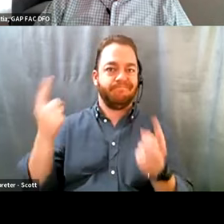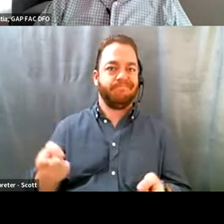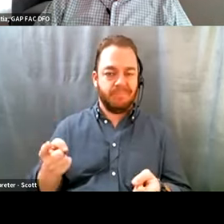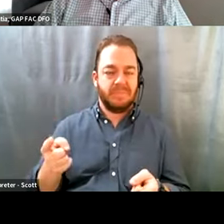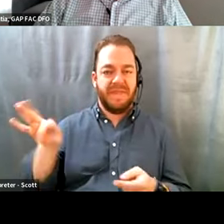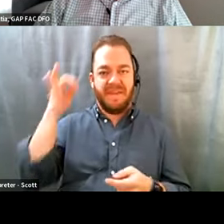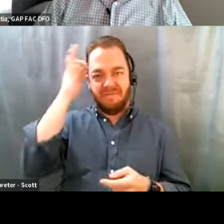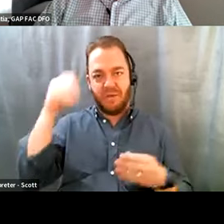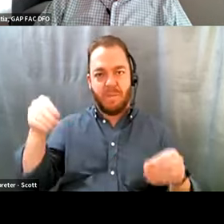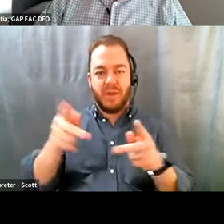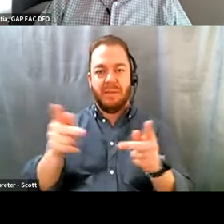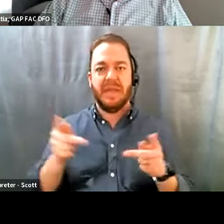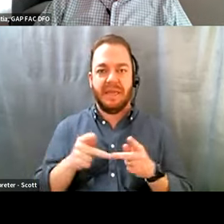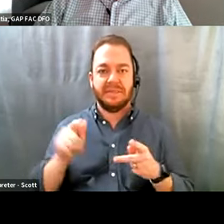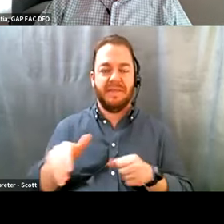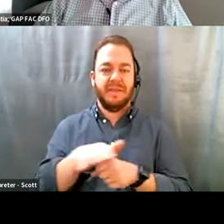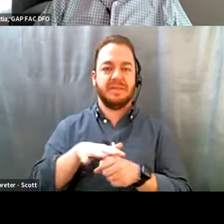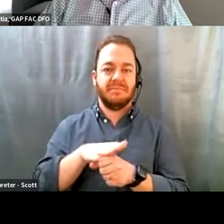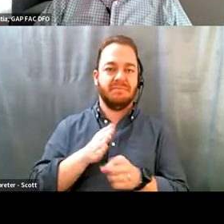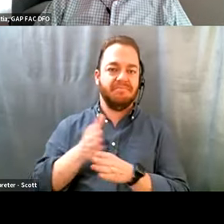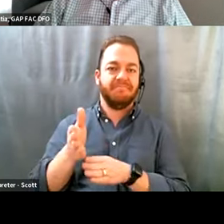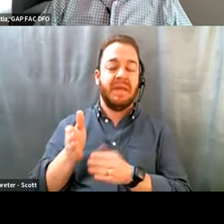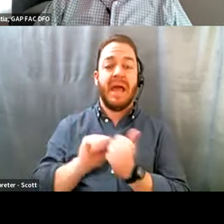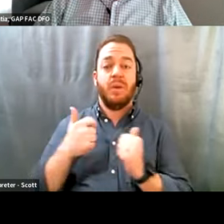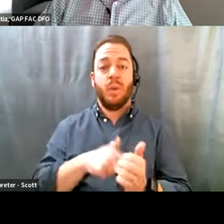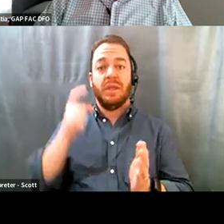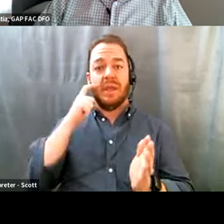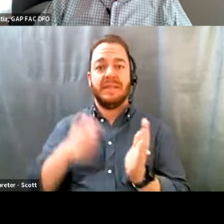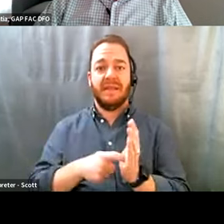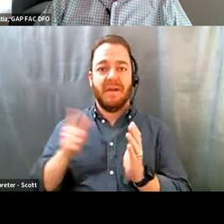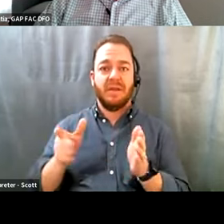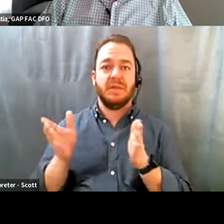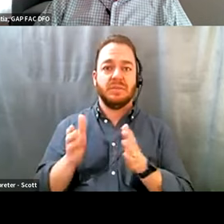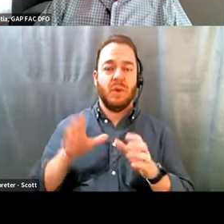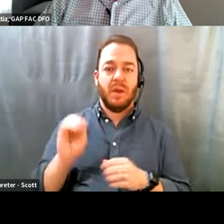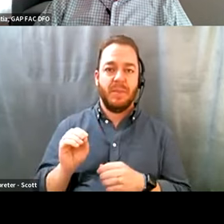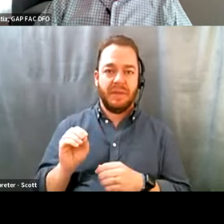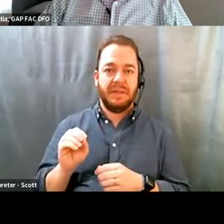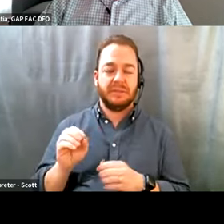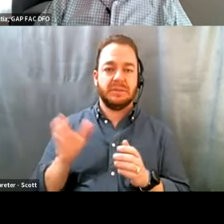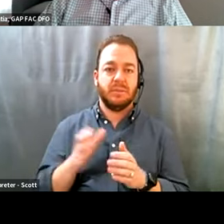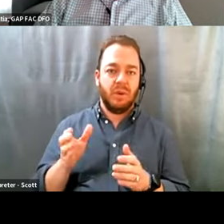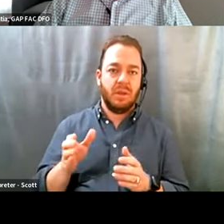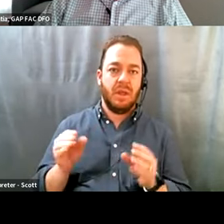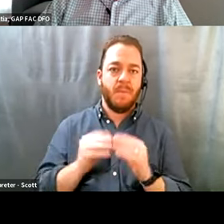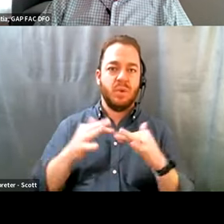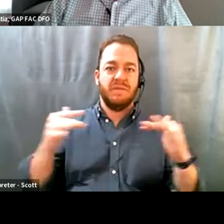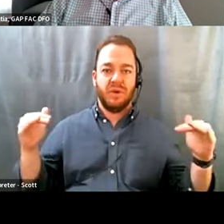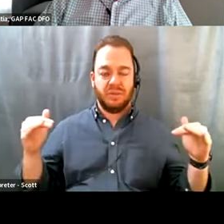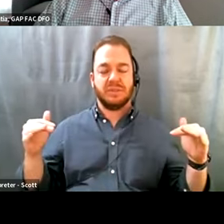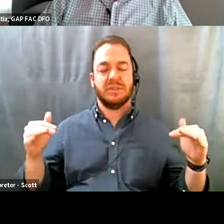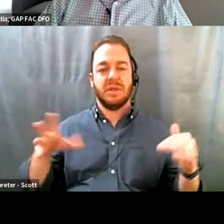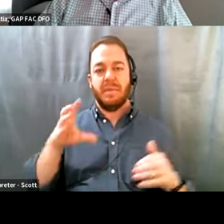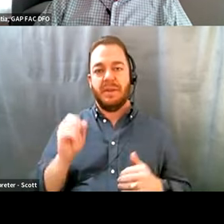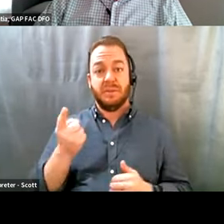marketplace and are in this space. How do we identify these smaller firms and these smaller entities and the more diverse firms?